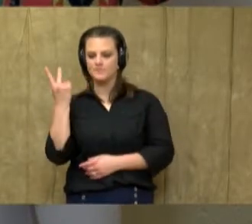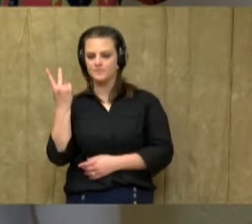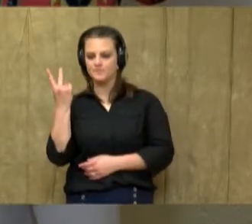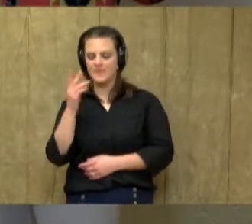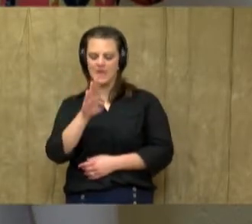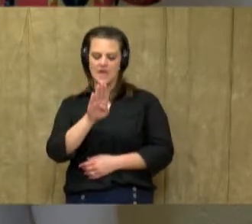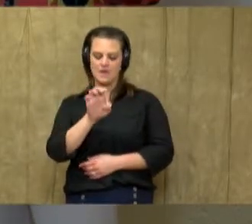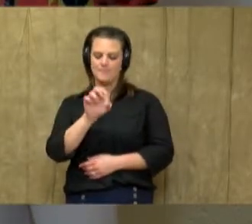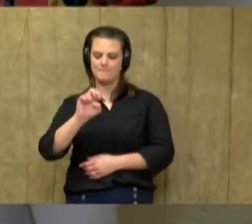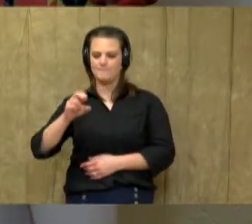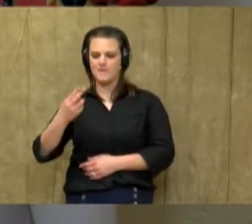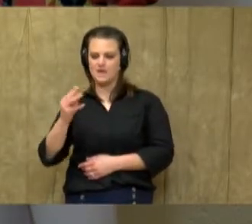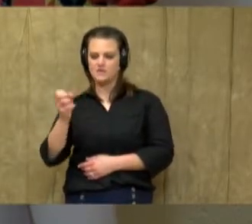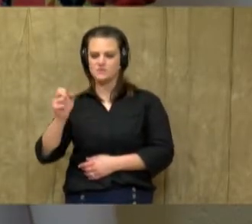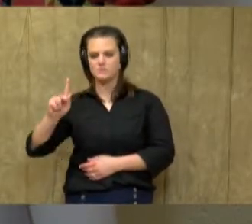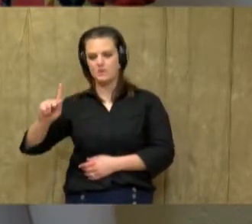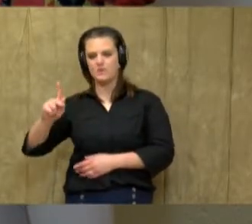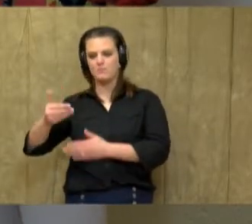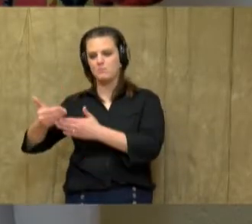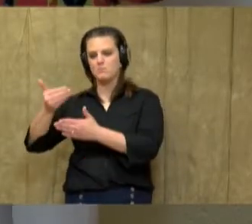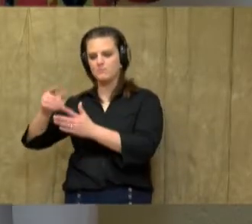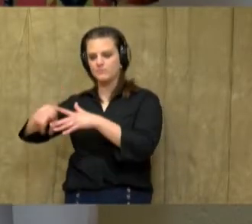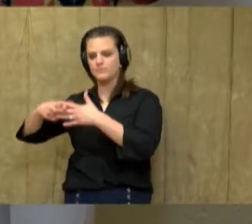little benchmarking before we move on.